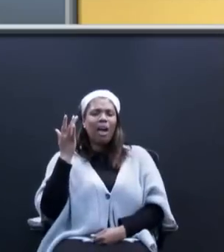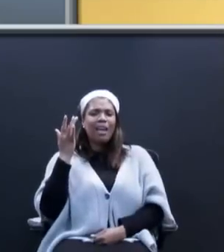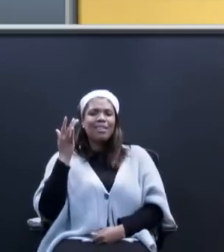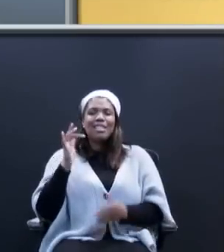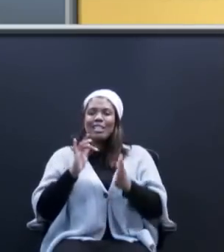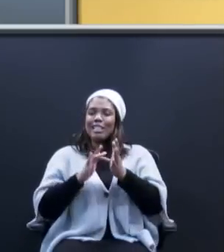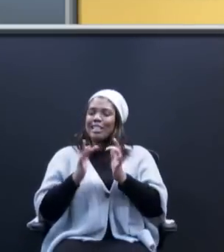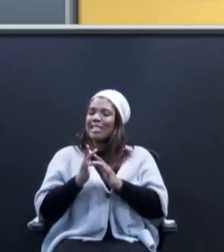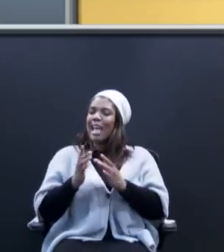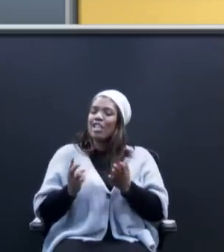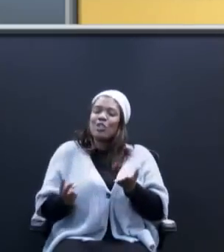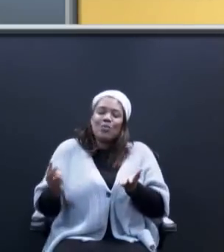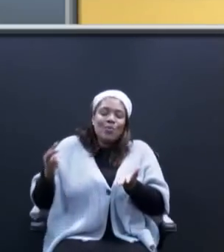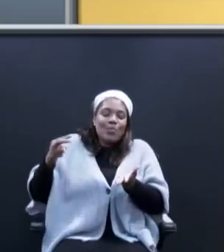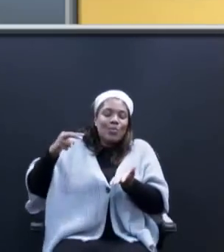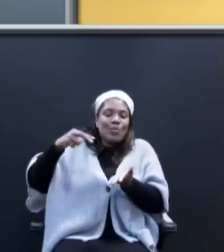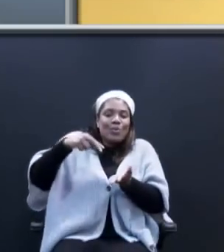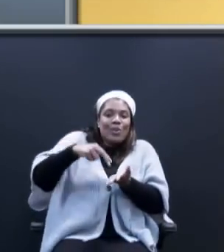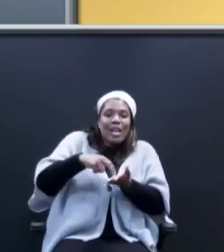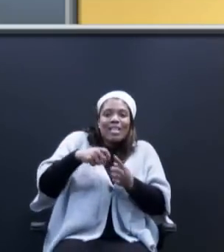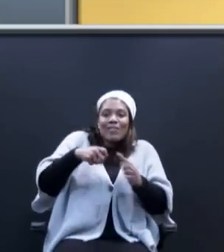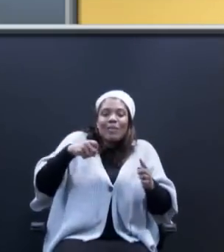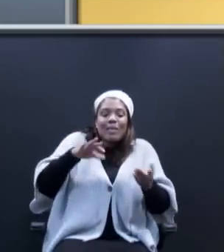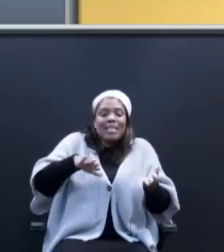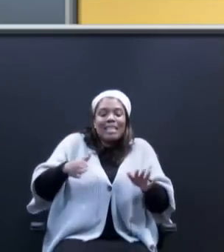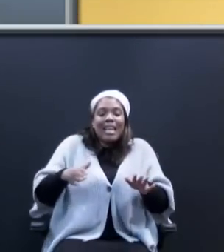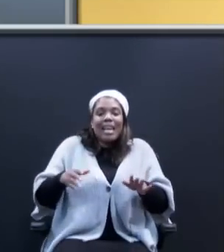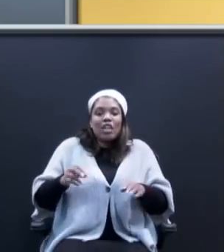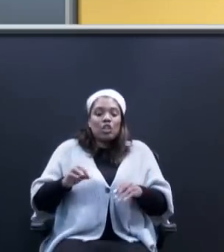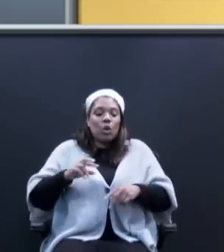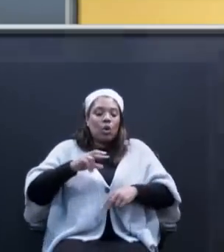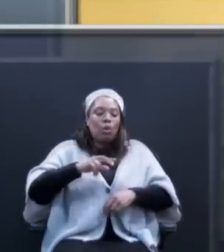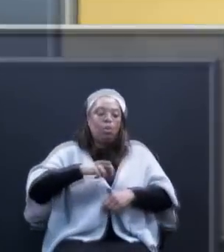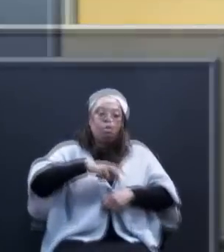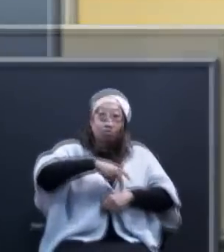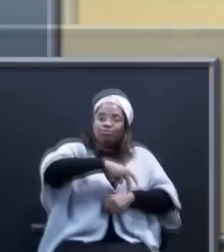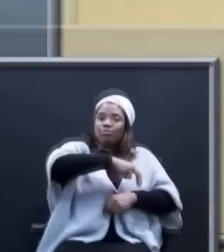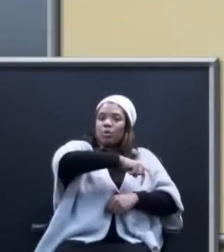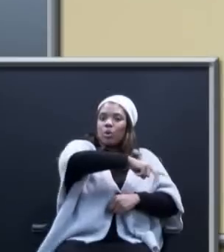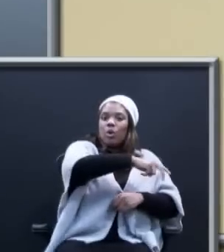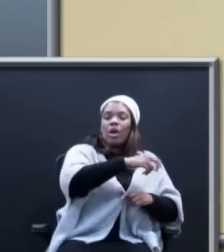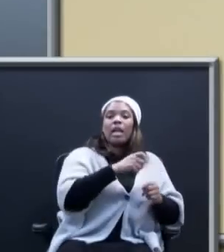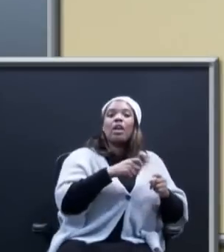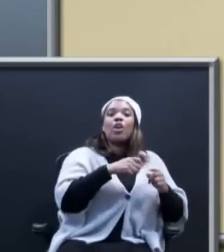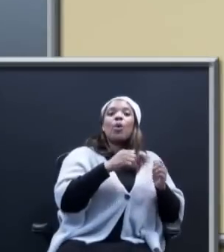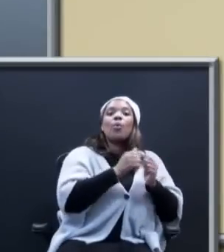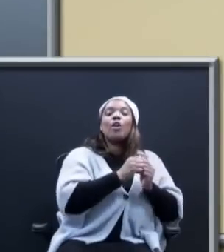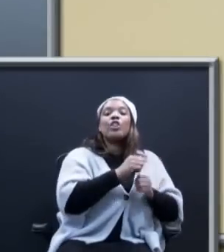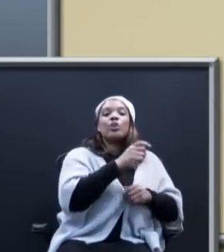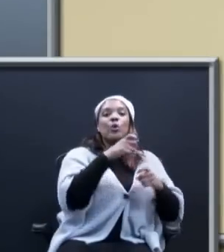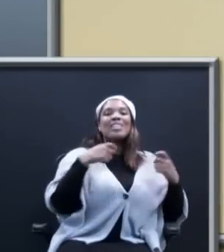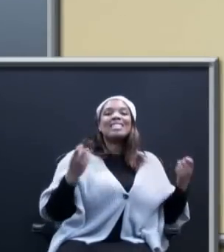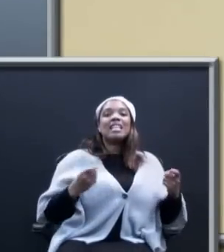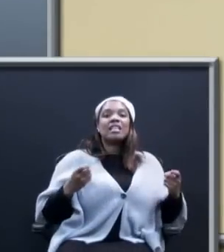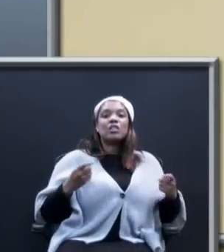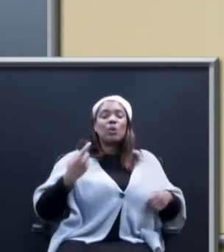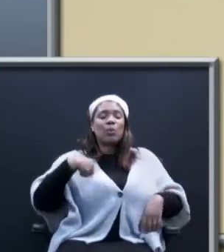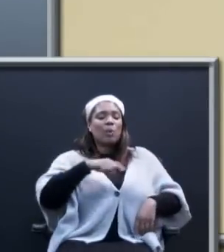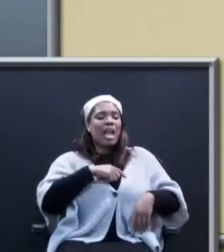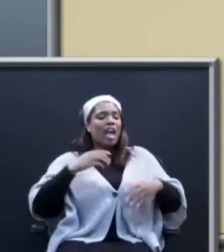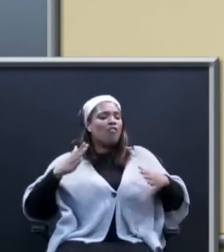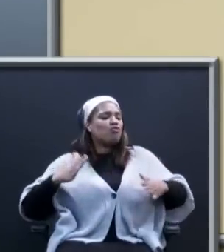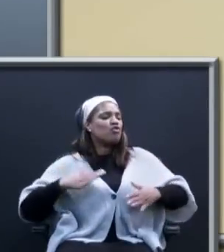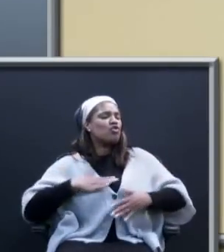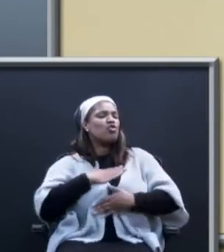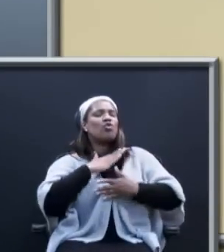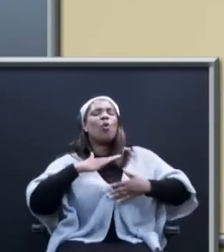from the dead to walk away with the sins. Go ahead and read. And not only so, but we also joy in God through our